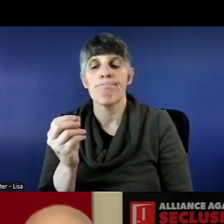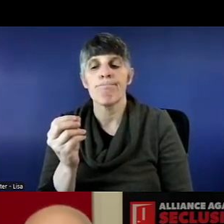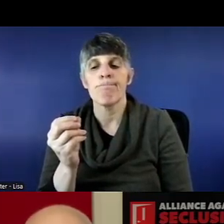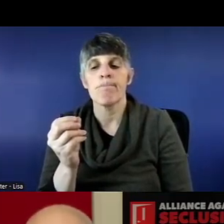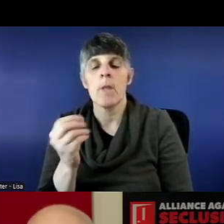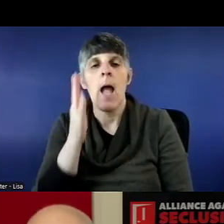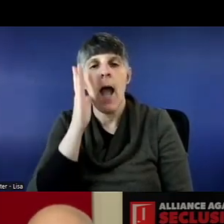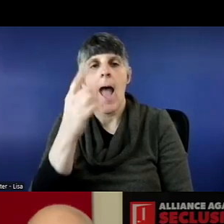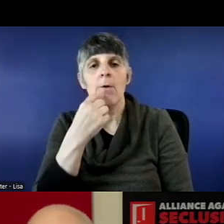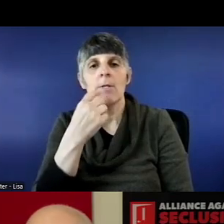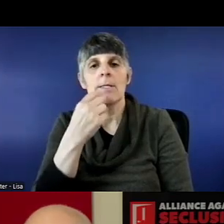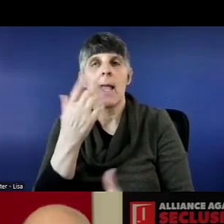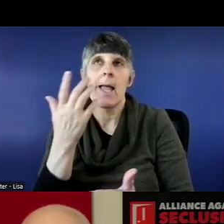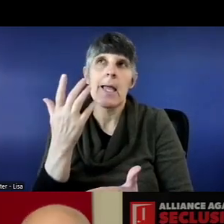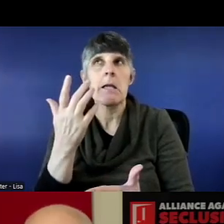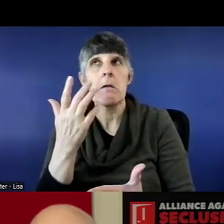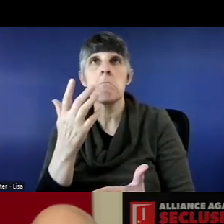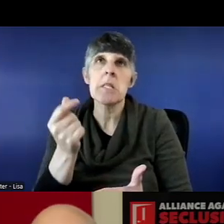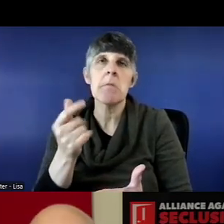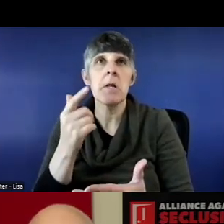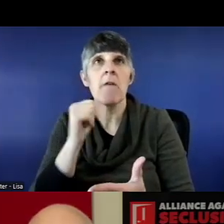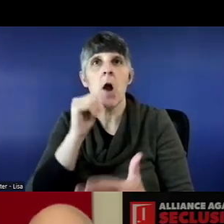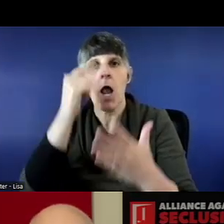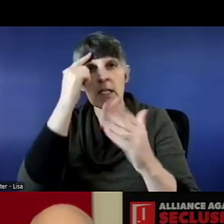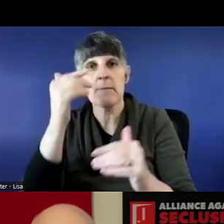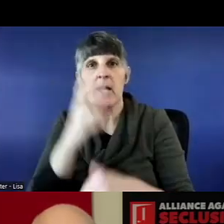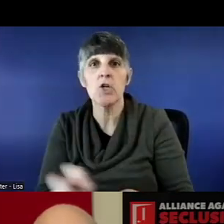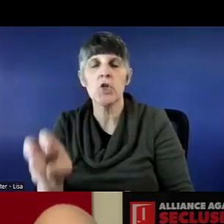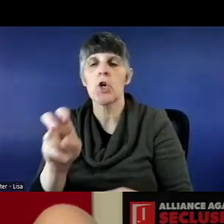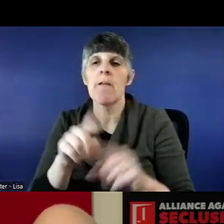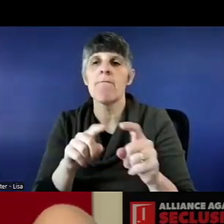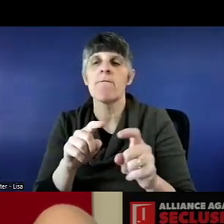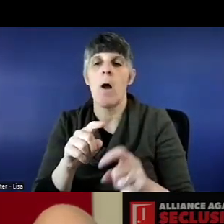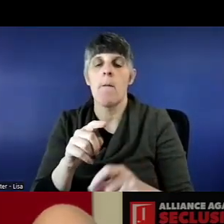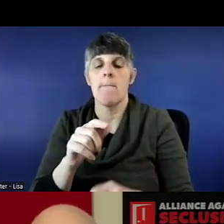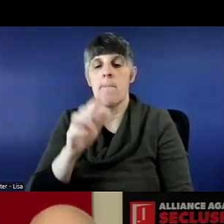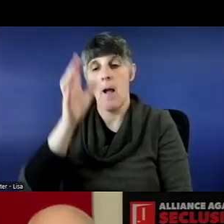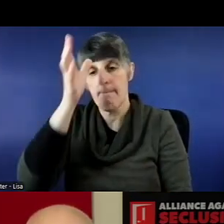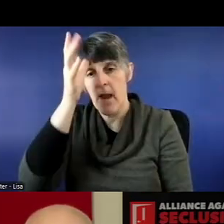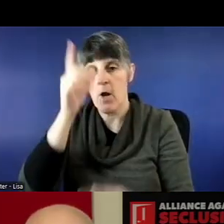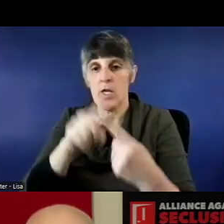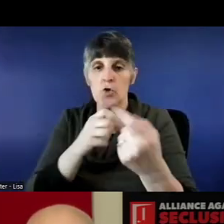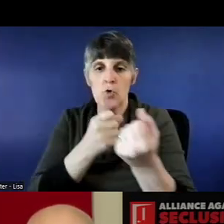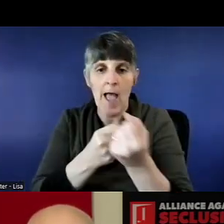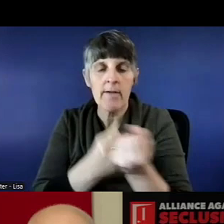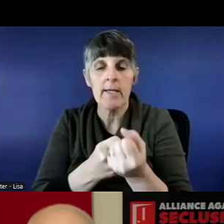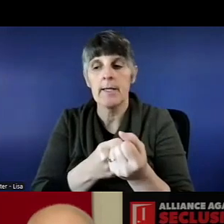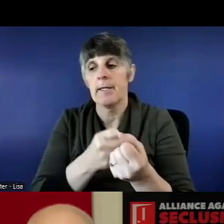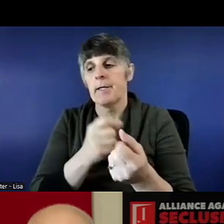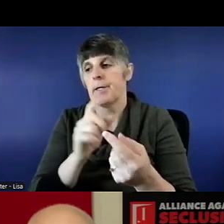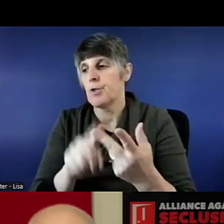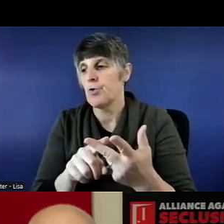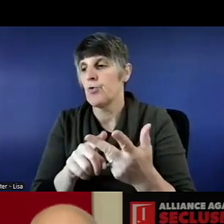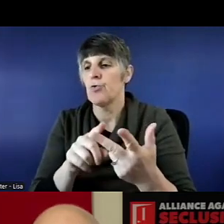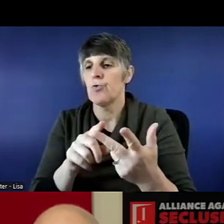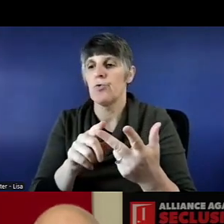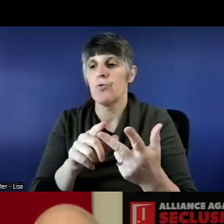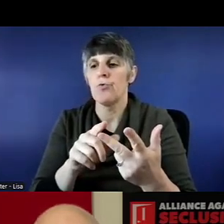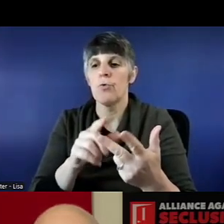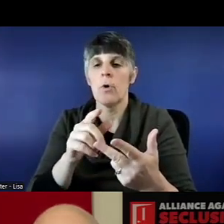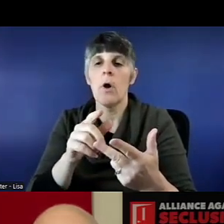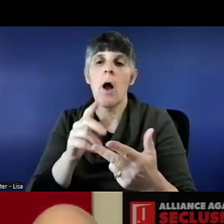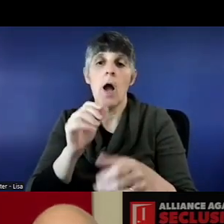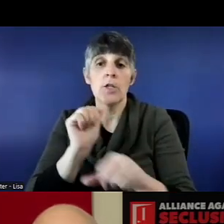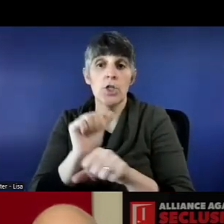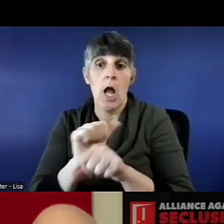I would say somewhat of an unexpected journey from being a parent to being an advocate to ultimately quitting a job I